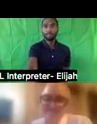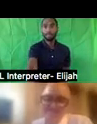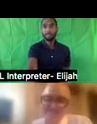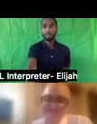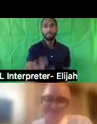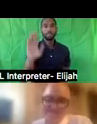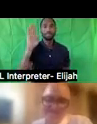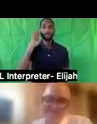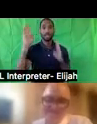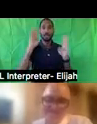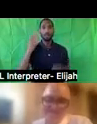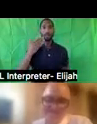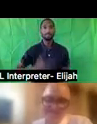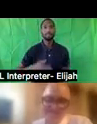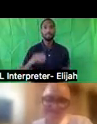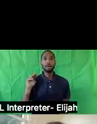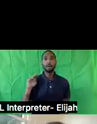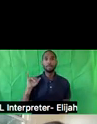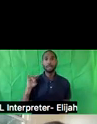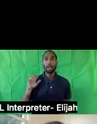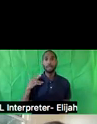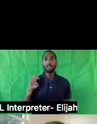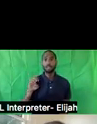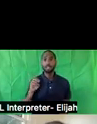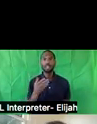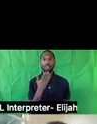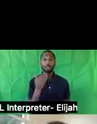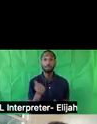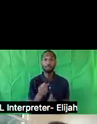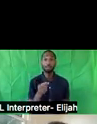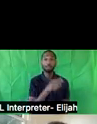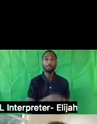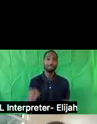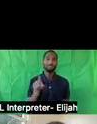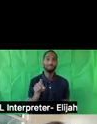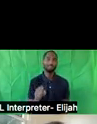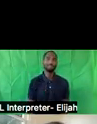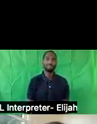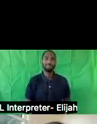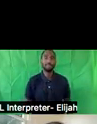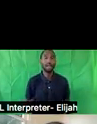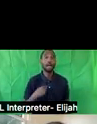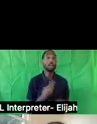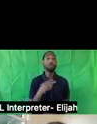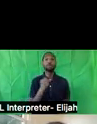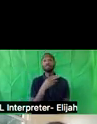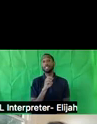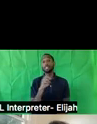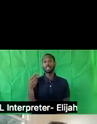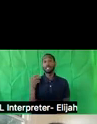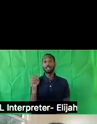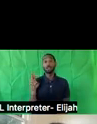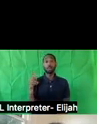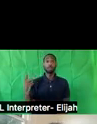Hello, y'all. My name is Meenadchi. It's very good to be with you. I use she, her pronouns.